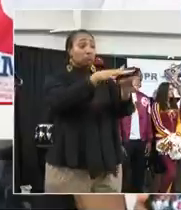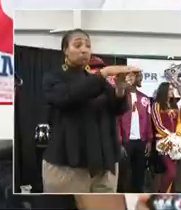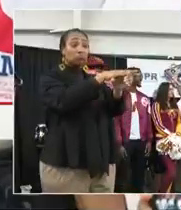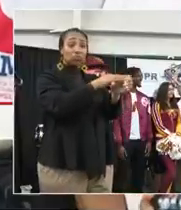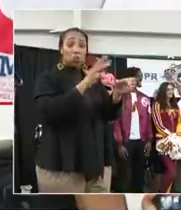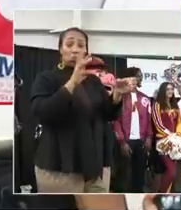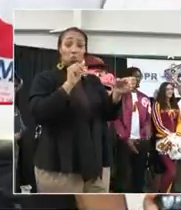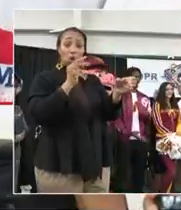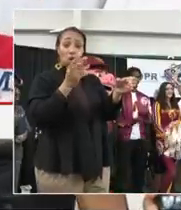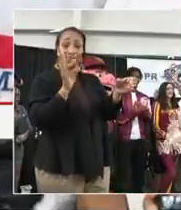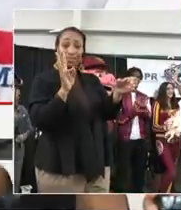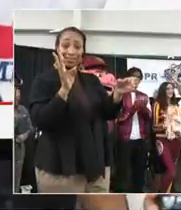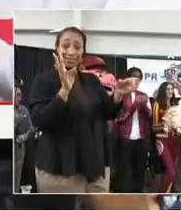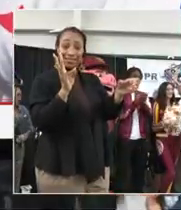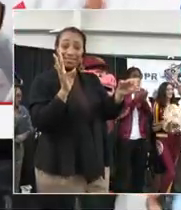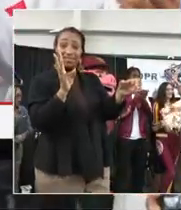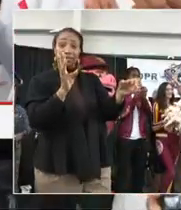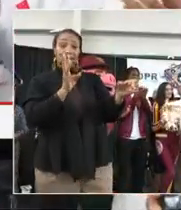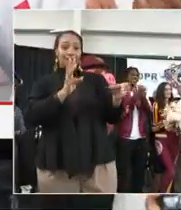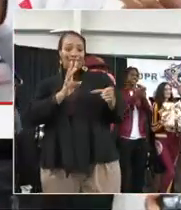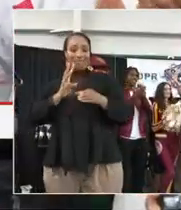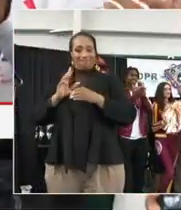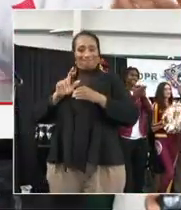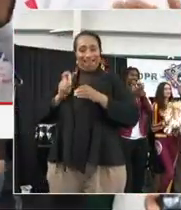Ward 7.